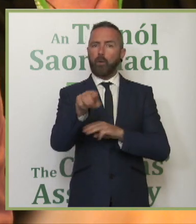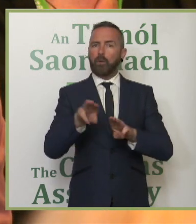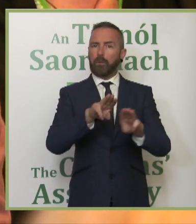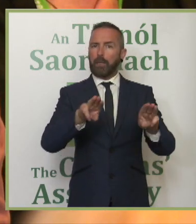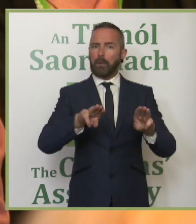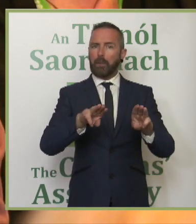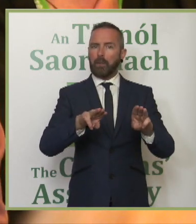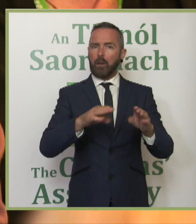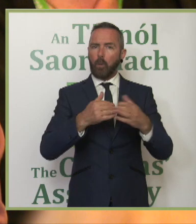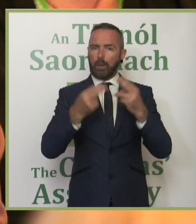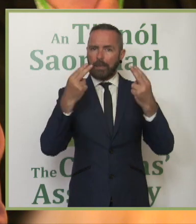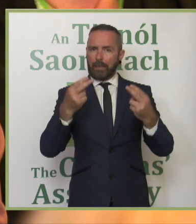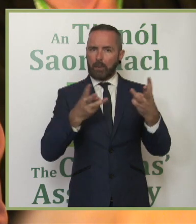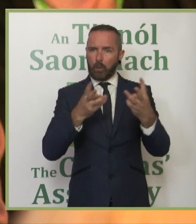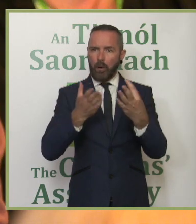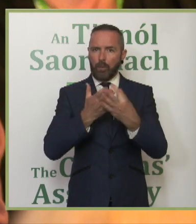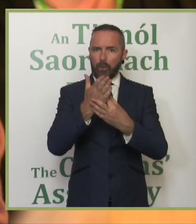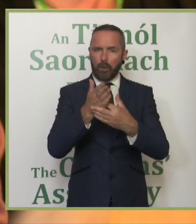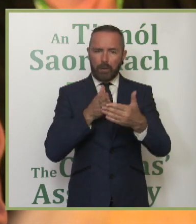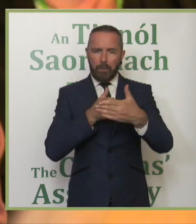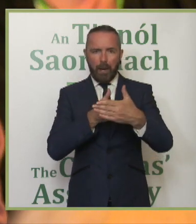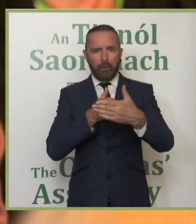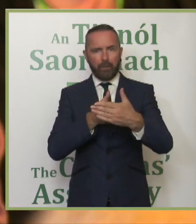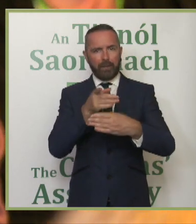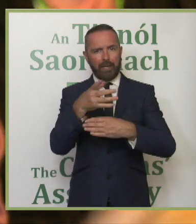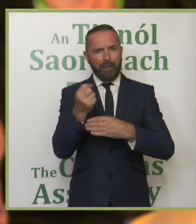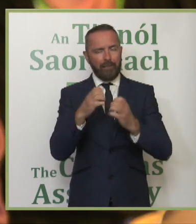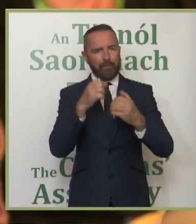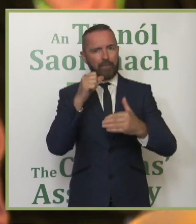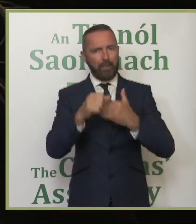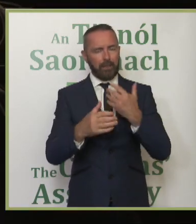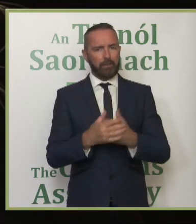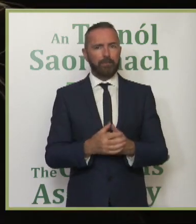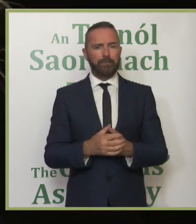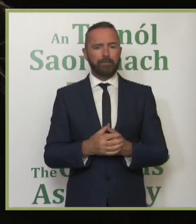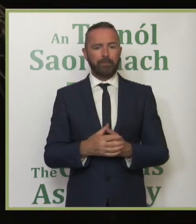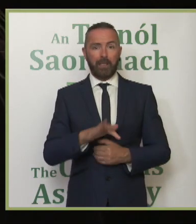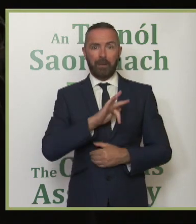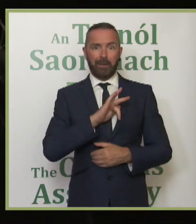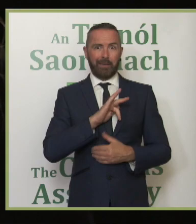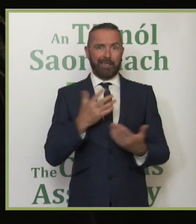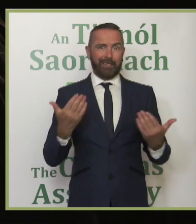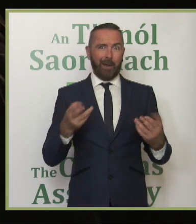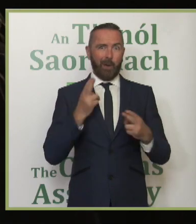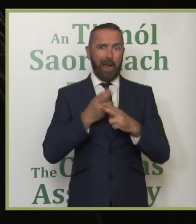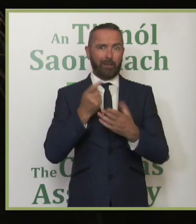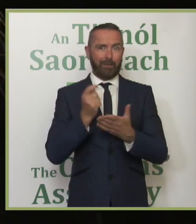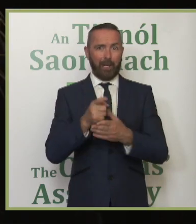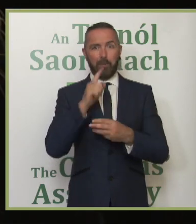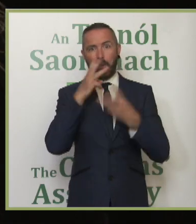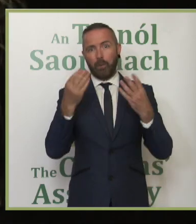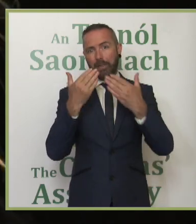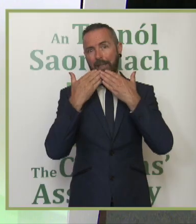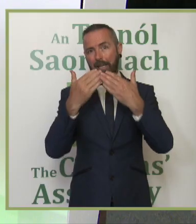have to get through, the barriers that they face. I'm out of time, but thank you.